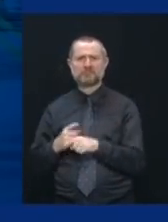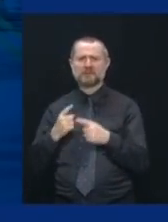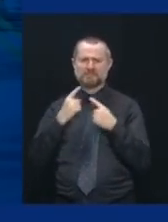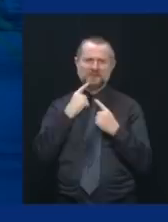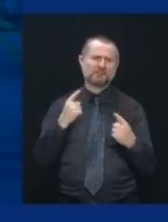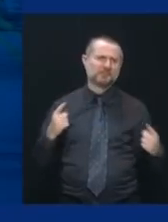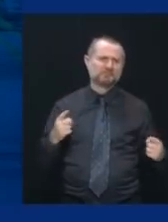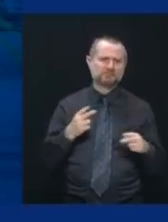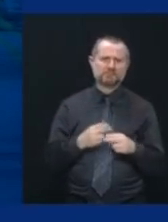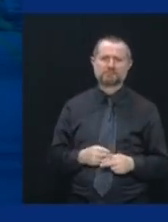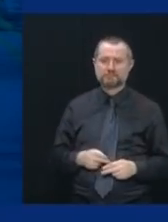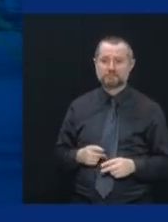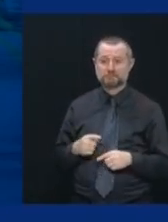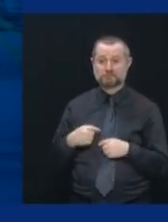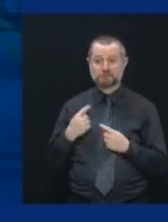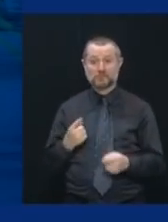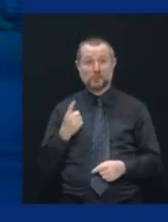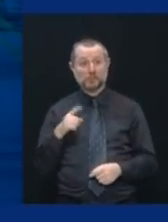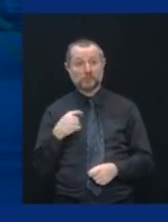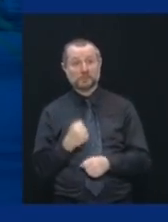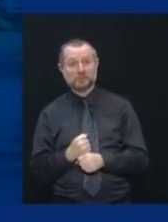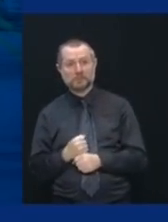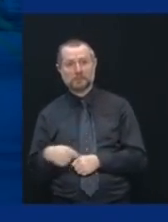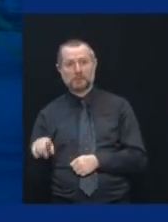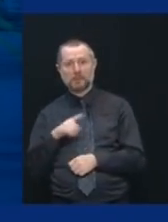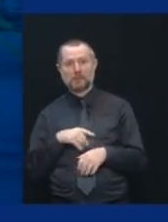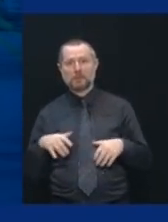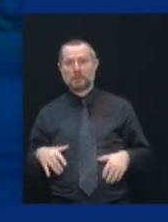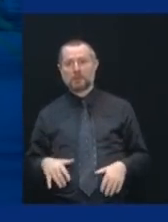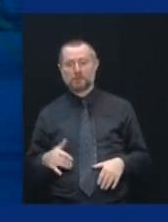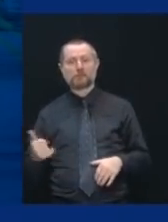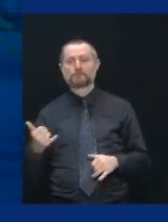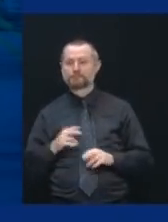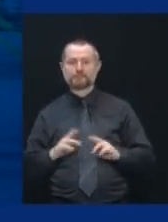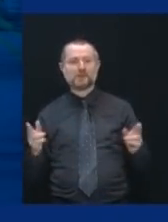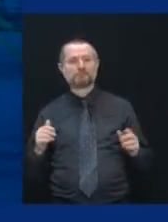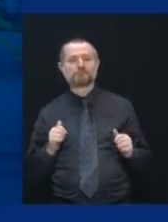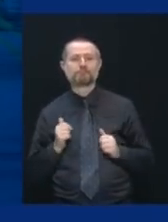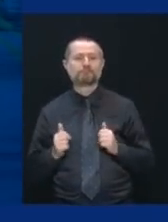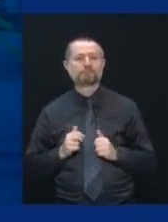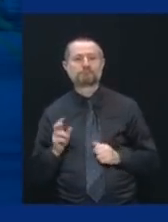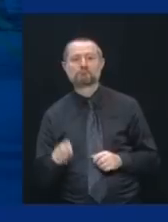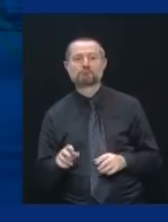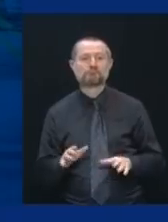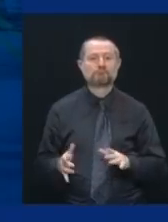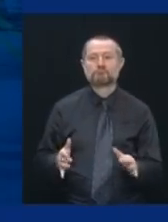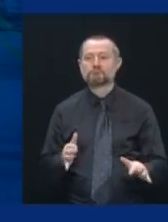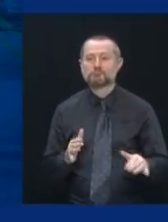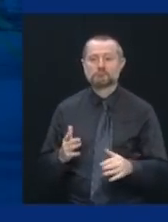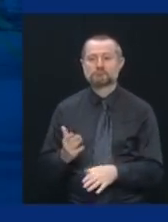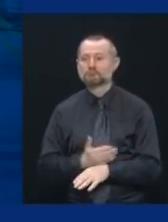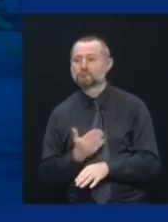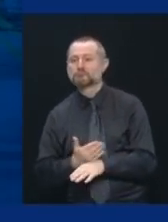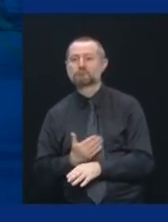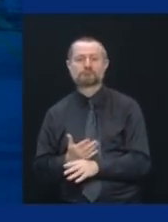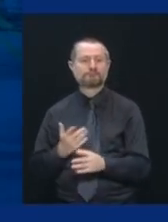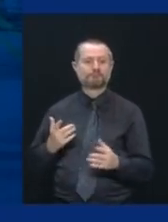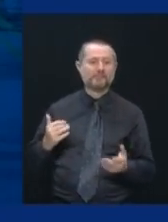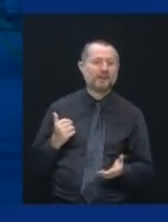for months, and they want to be part of restoring the arts. They want to be part of restoring New